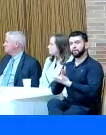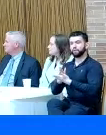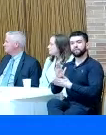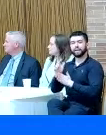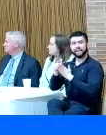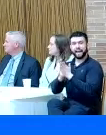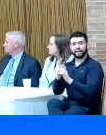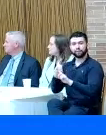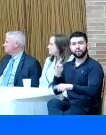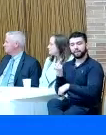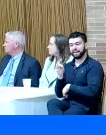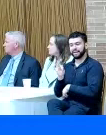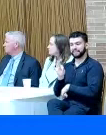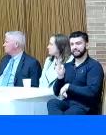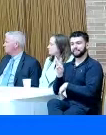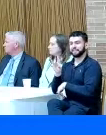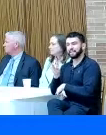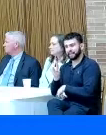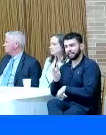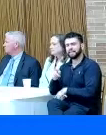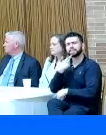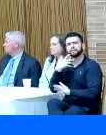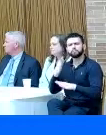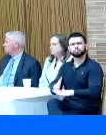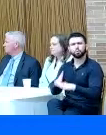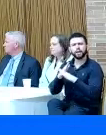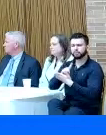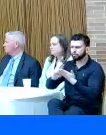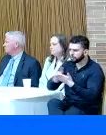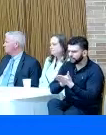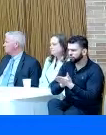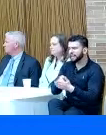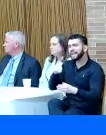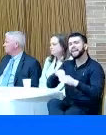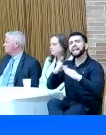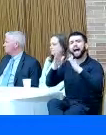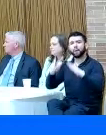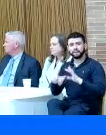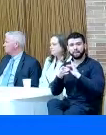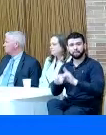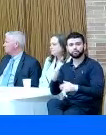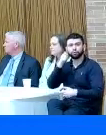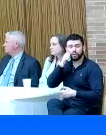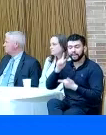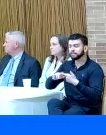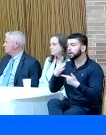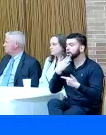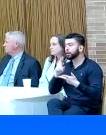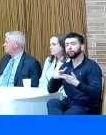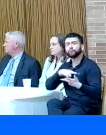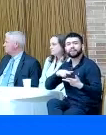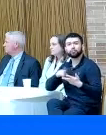the Fair Act Fair Housing Act prohibits discrimination in housing based on race color religion or